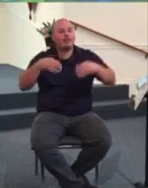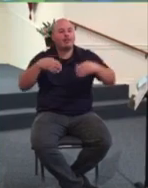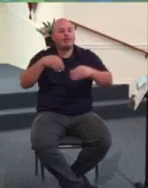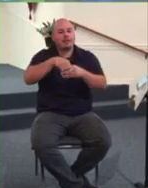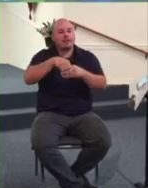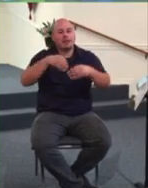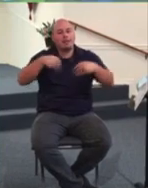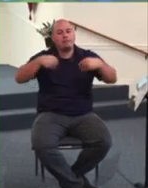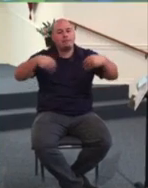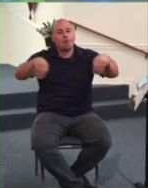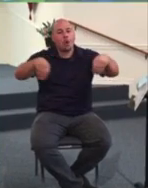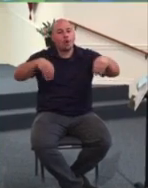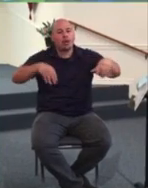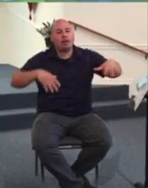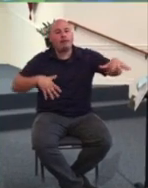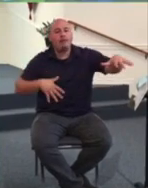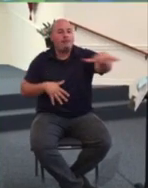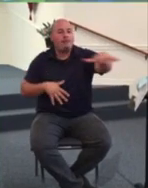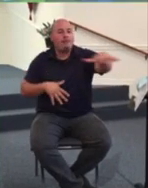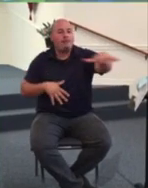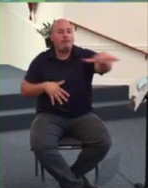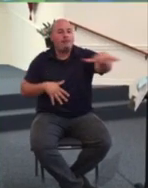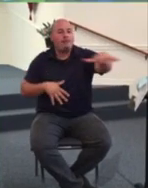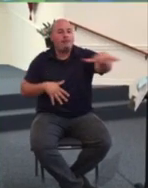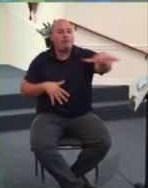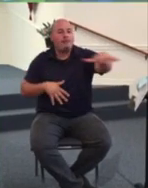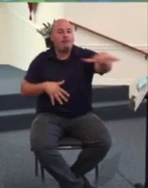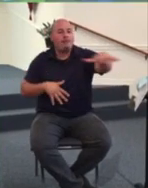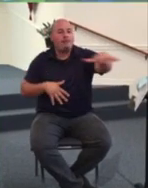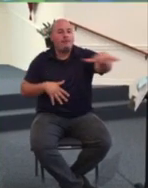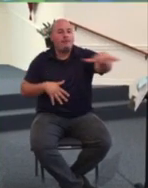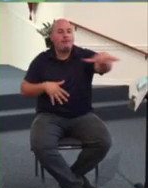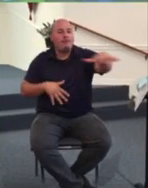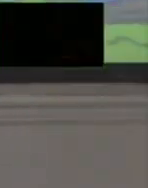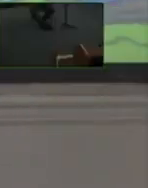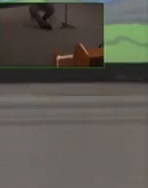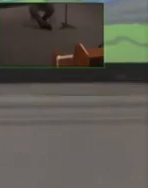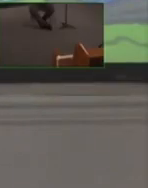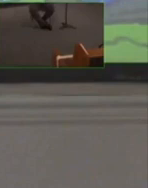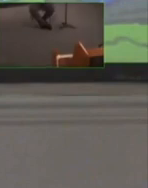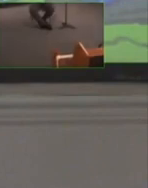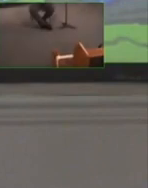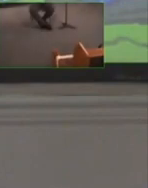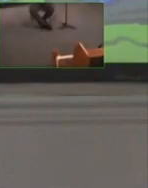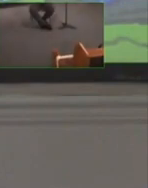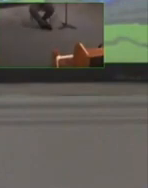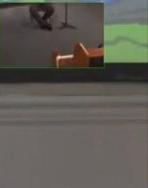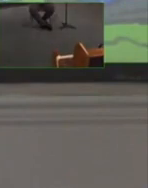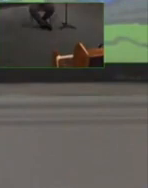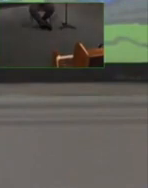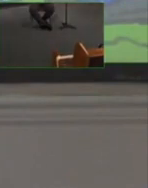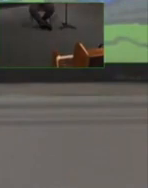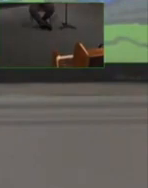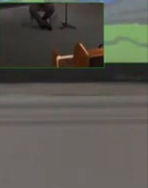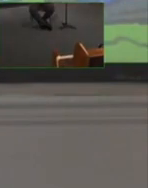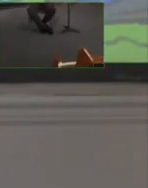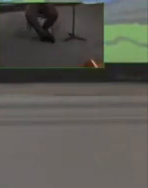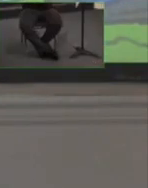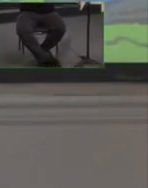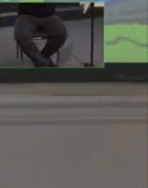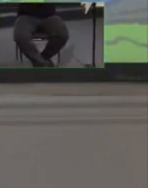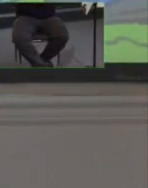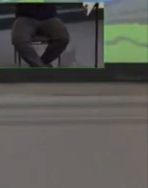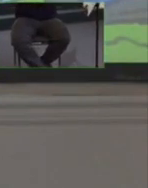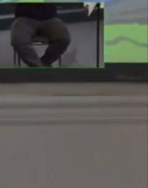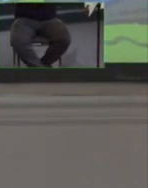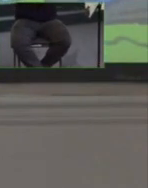top. And he presses it down, fills in a little more, shakes it all together to make a little more room, fills it up a little more, shakes it again, fills